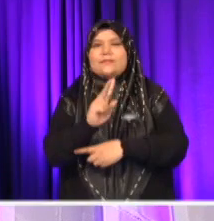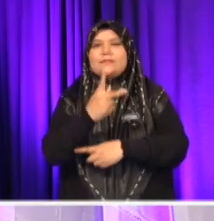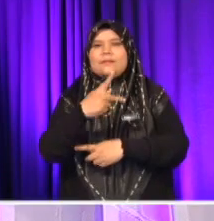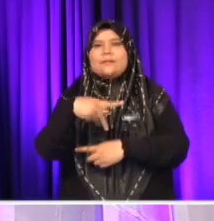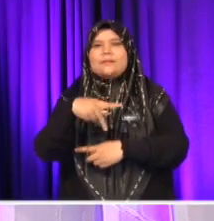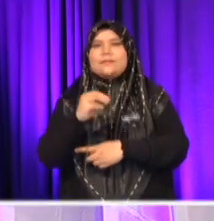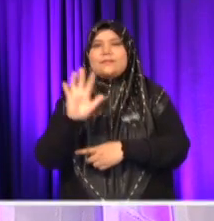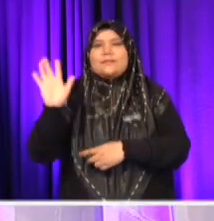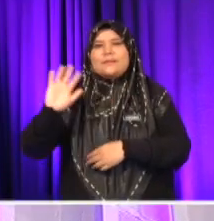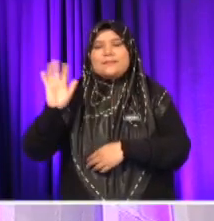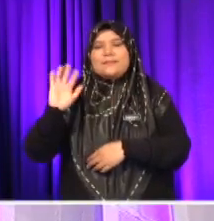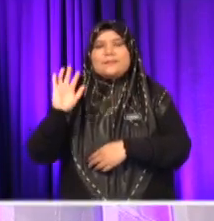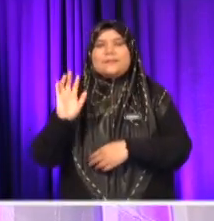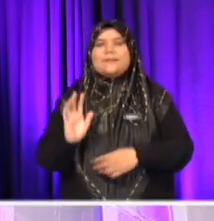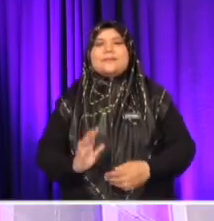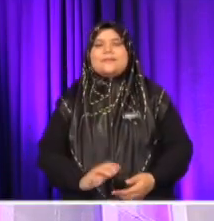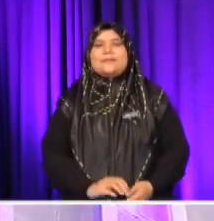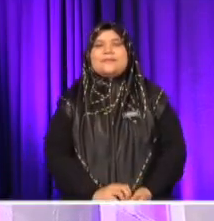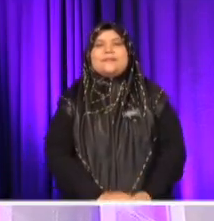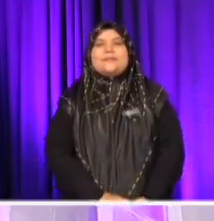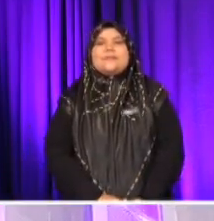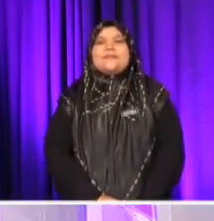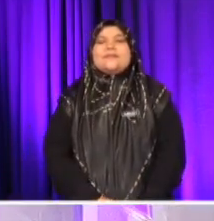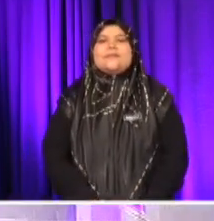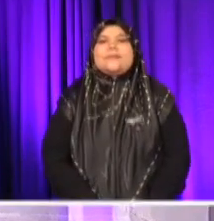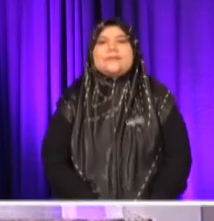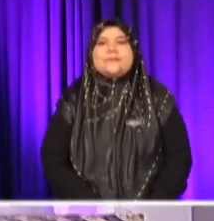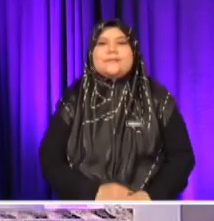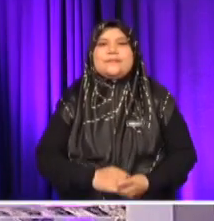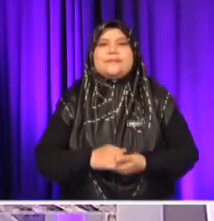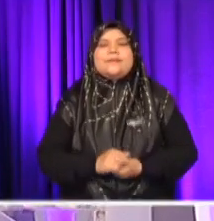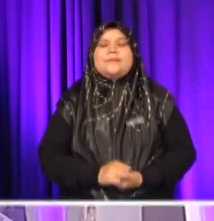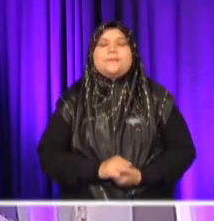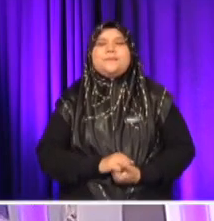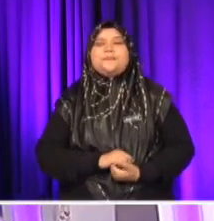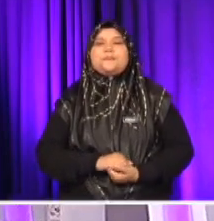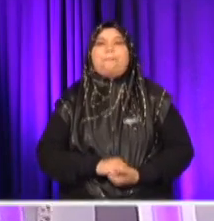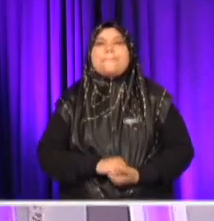KPM. Bye, everyone. Bye. So we can just...